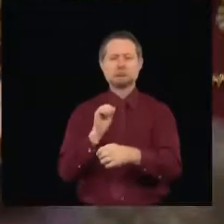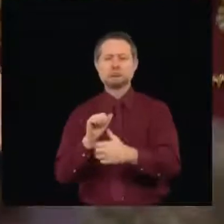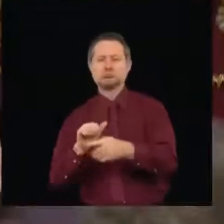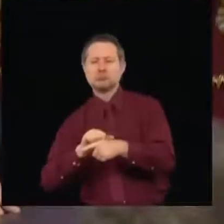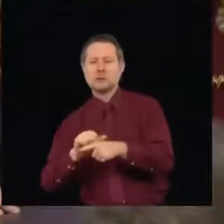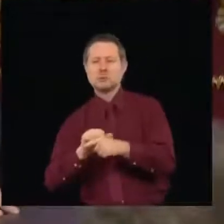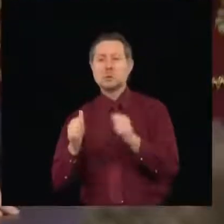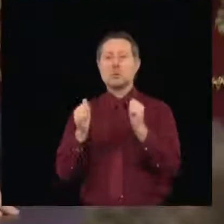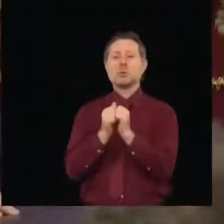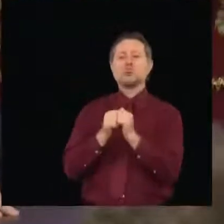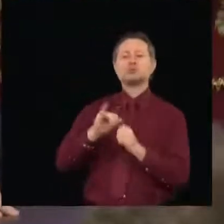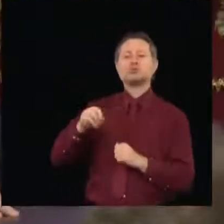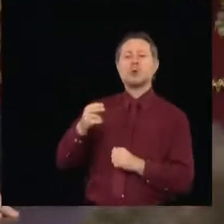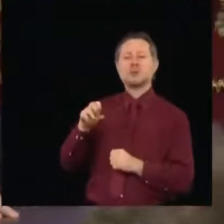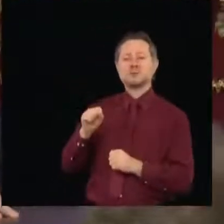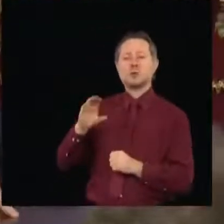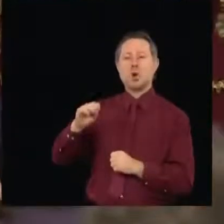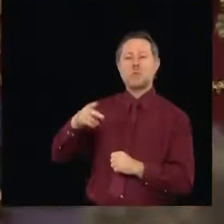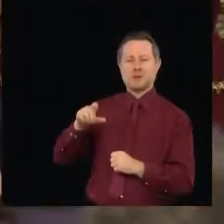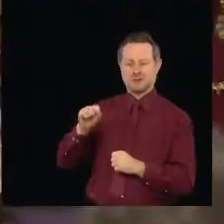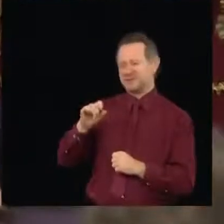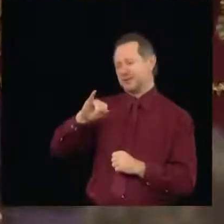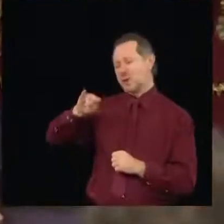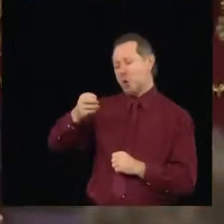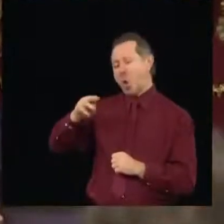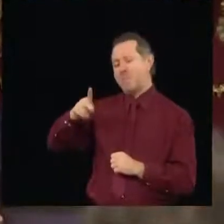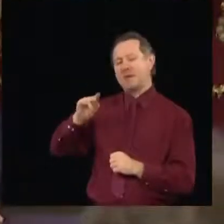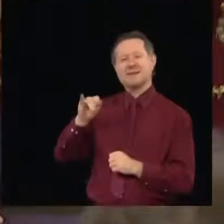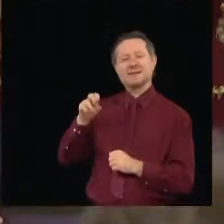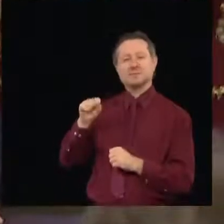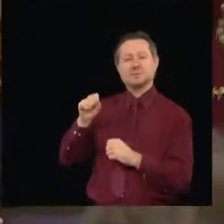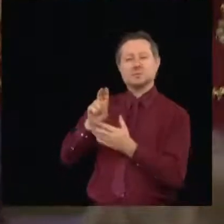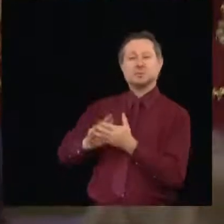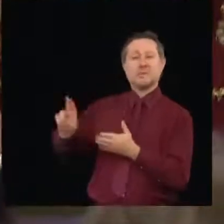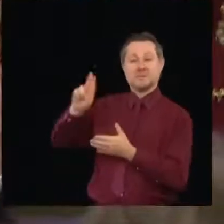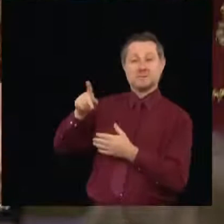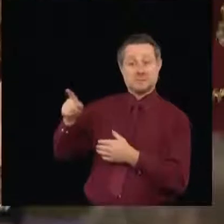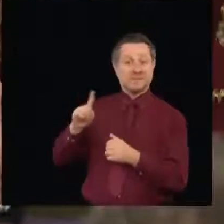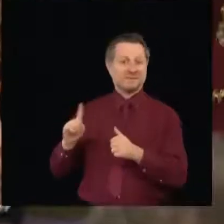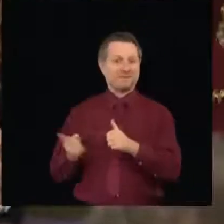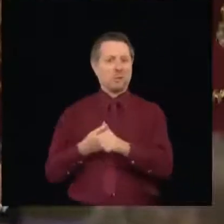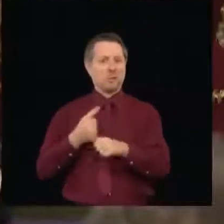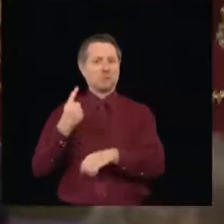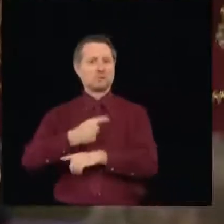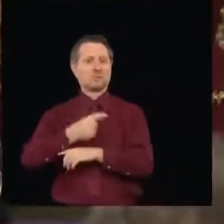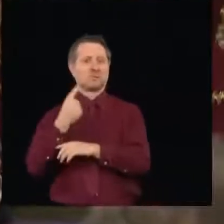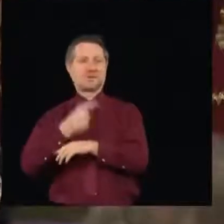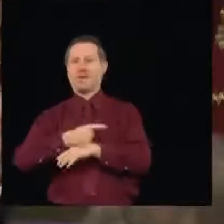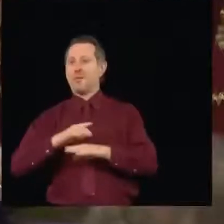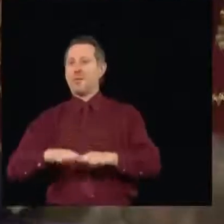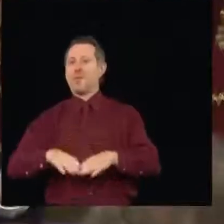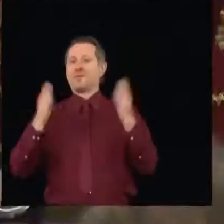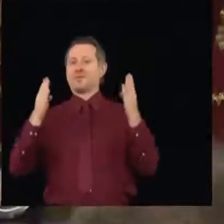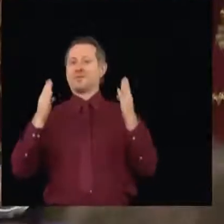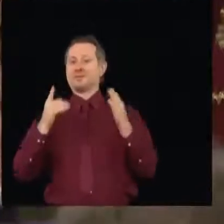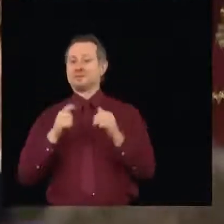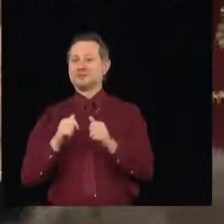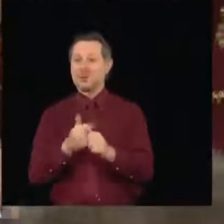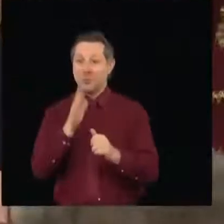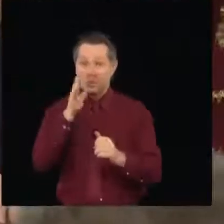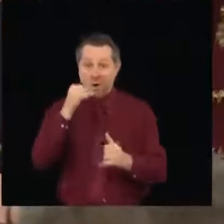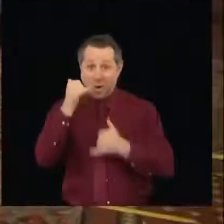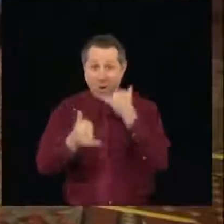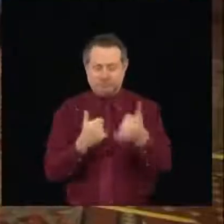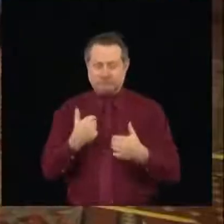program. The call center has been stood up, but yesterday was the first day we've opened, so have we gotten a call yet? I do not know. We can get that answer for you. So you don't know